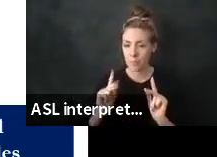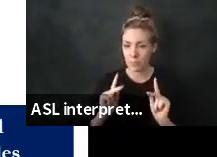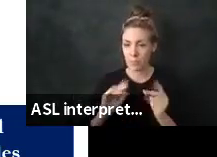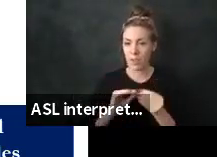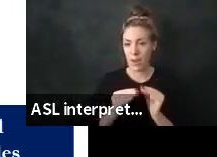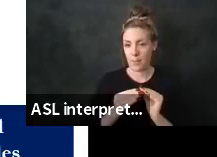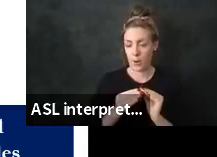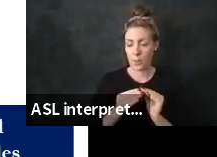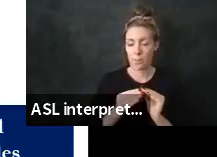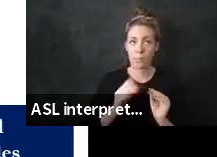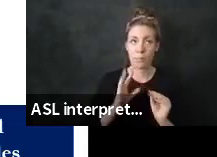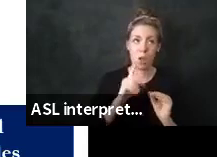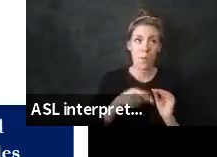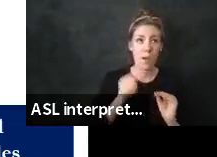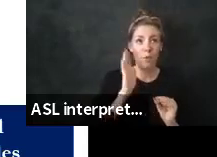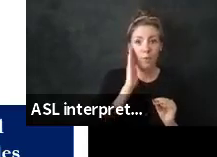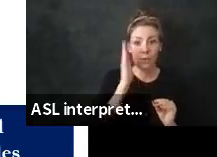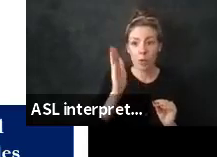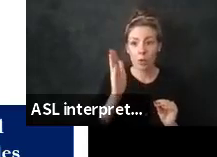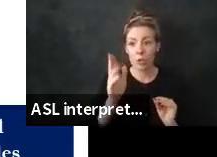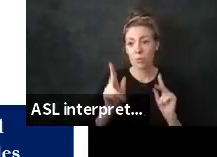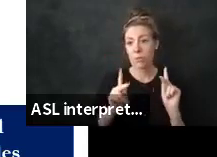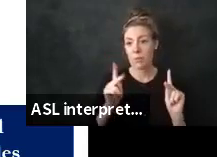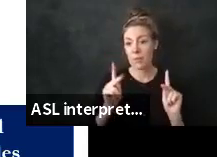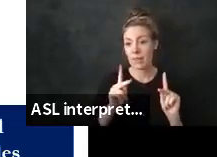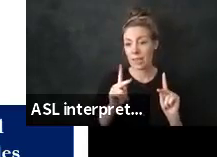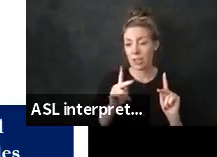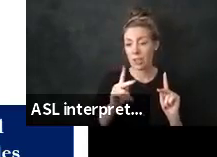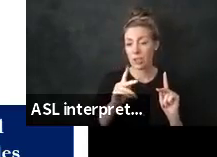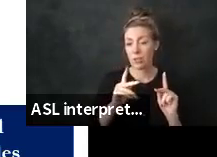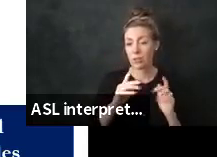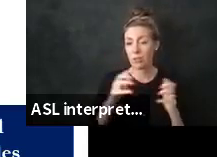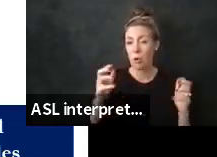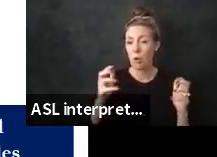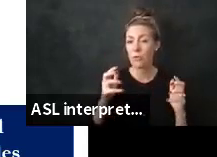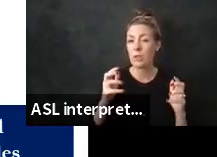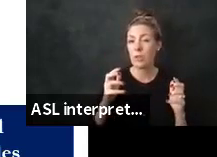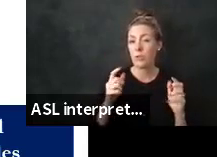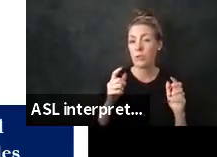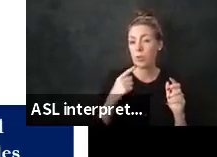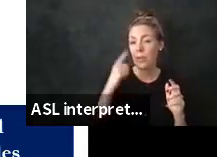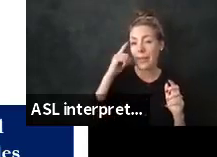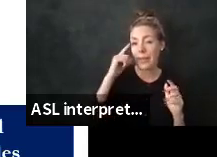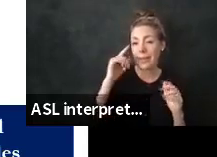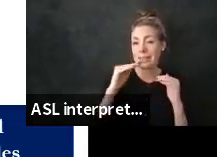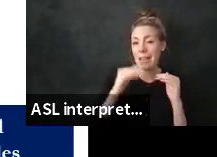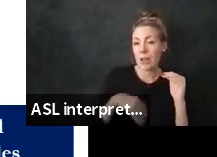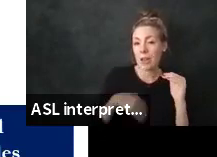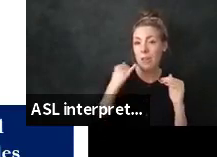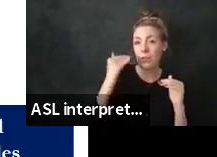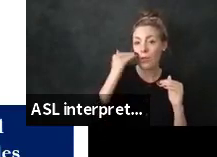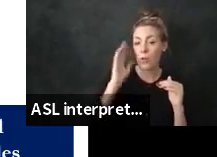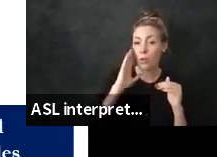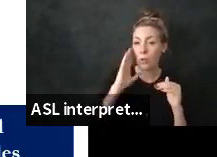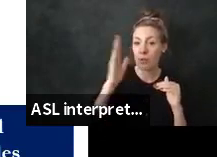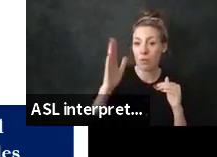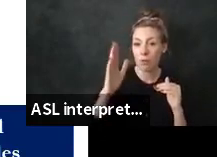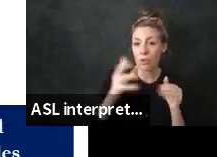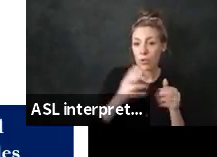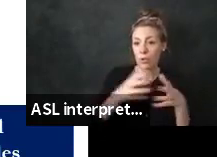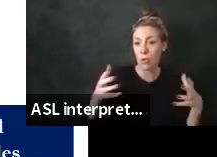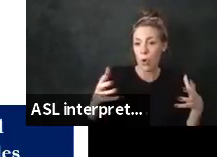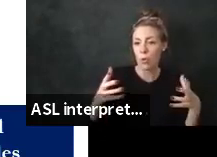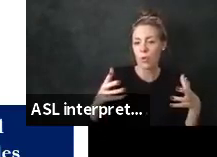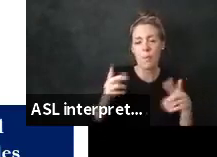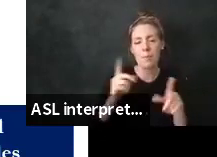about future population growth, you can slightly underpopulate a district if you know there's going to be future growth, but it's still, it's very